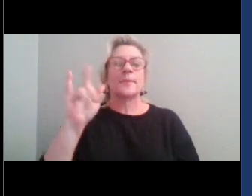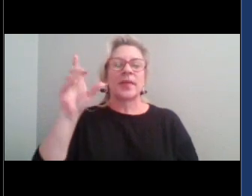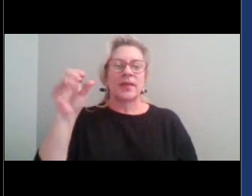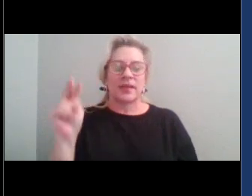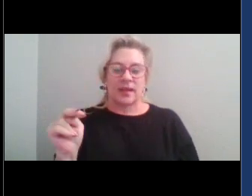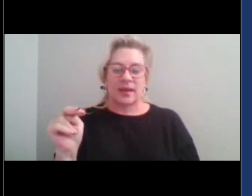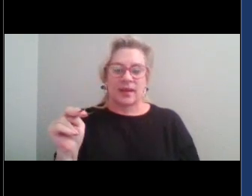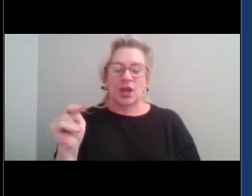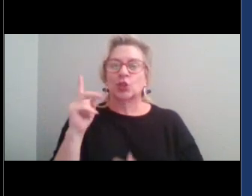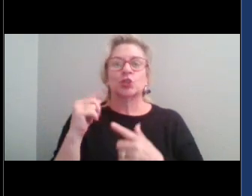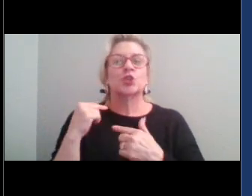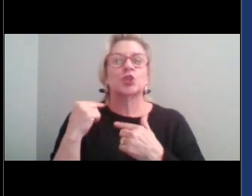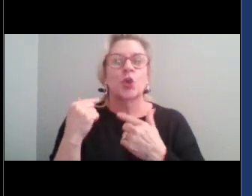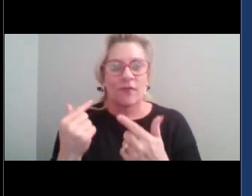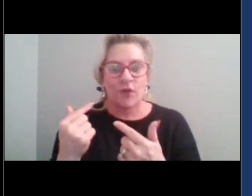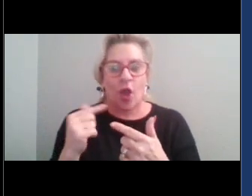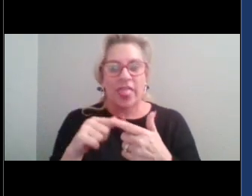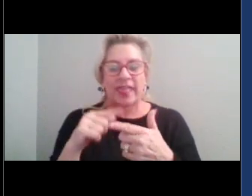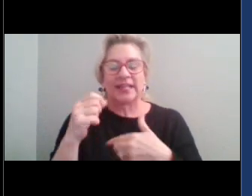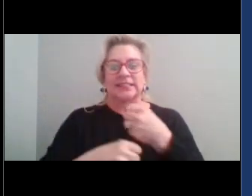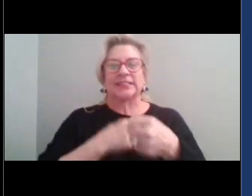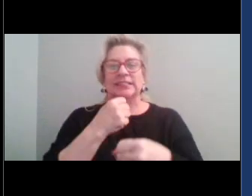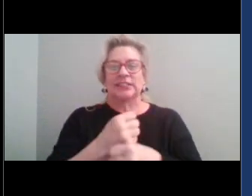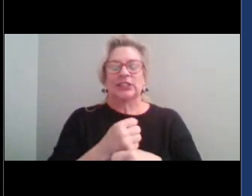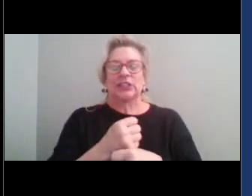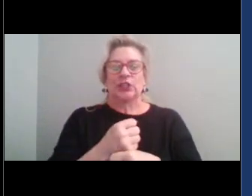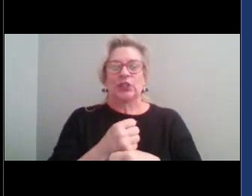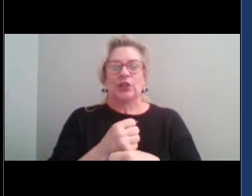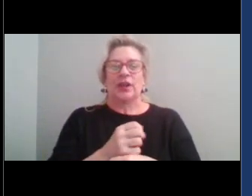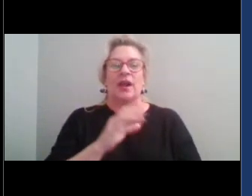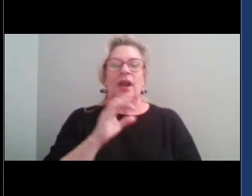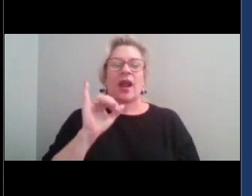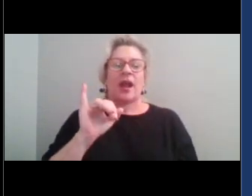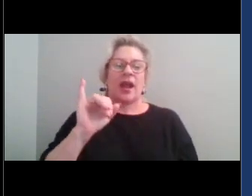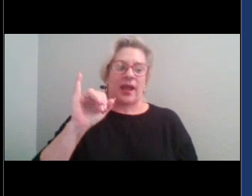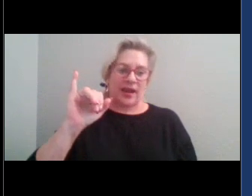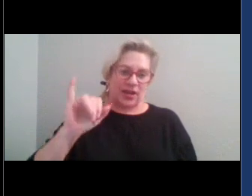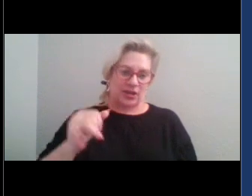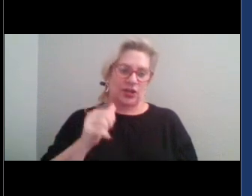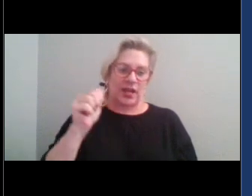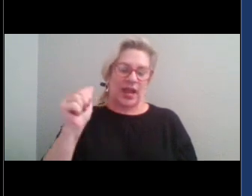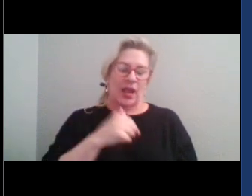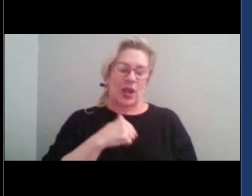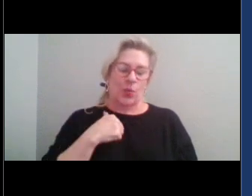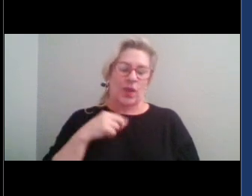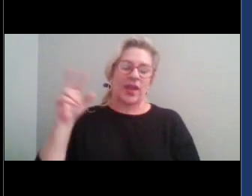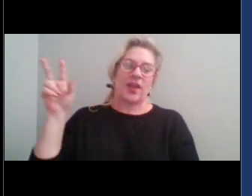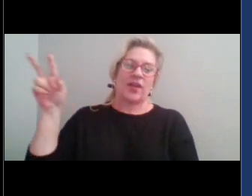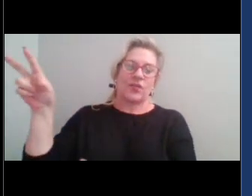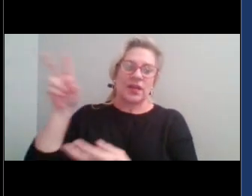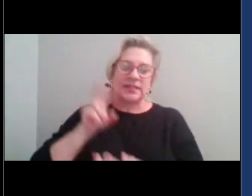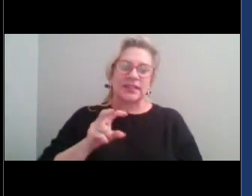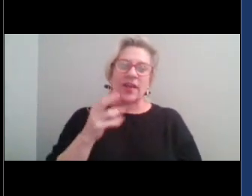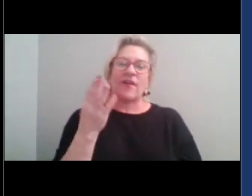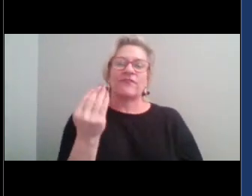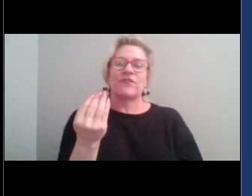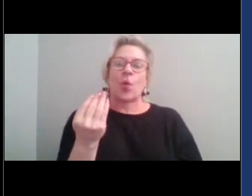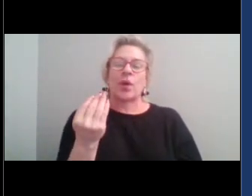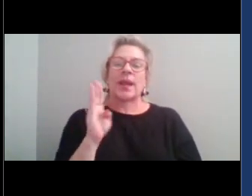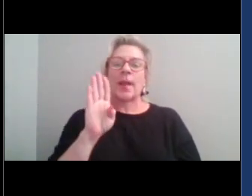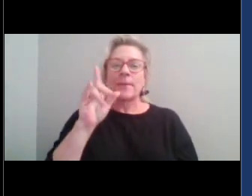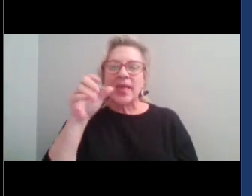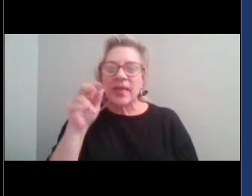So far this year, I should say, within the first year of IIJA, we've received $14 billion in federal